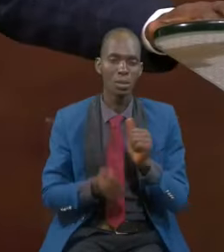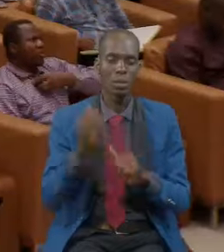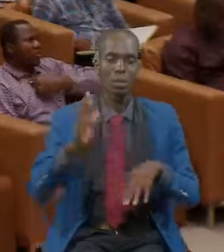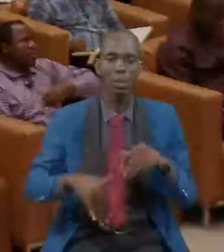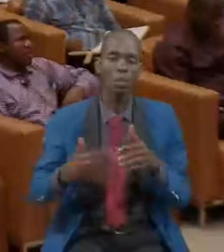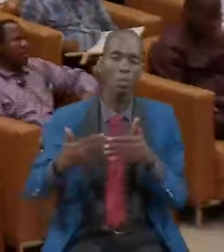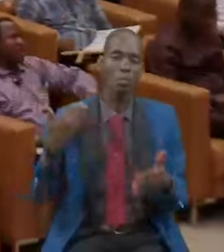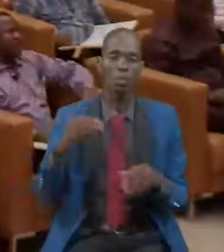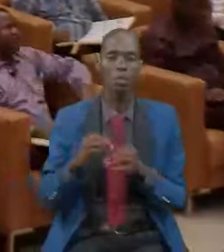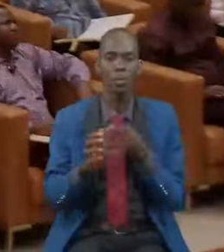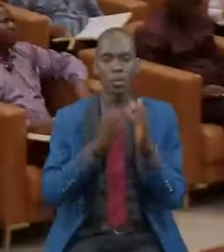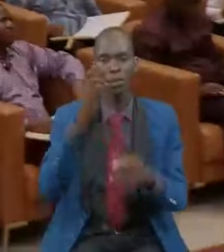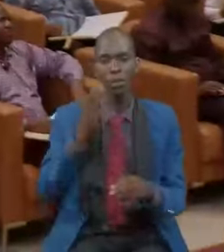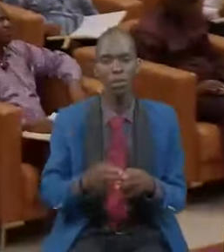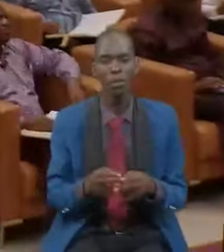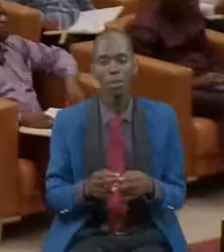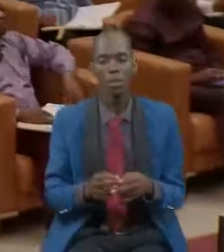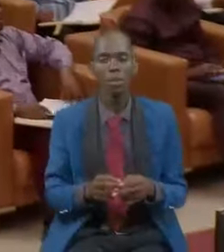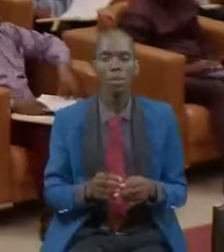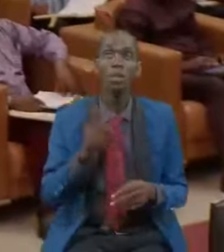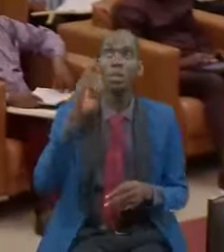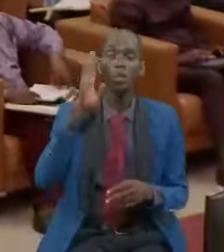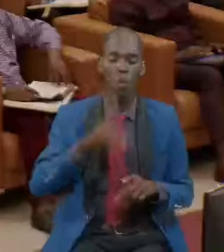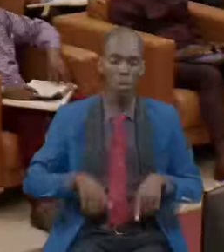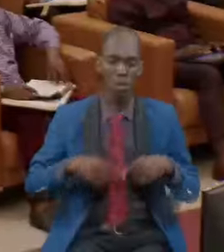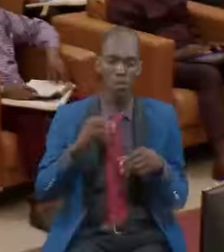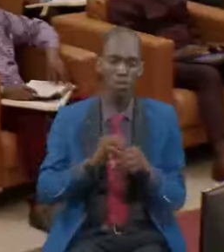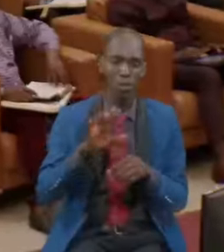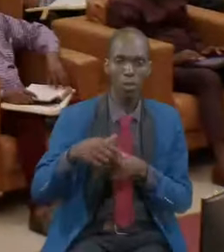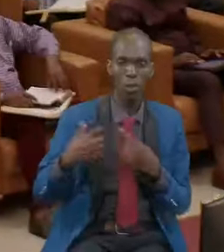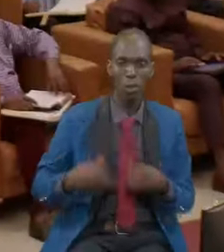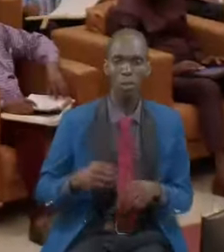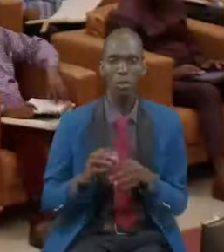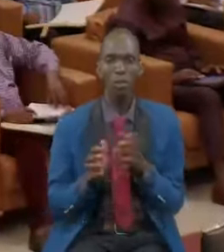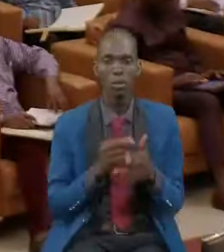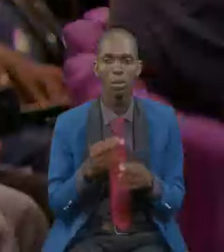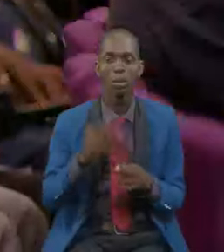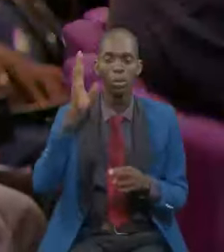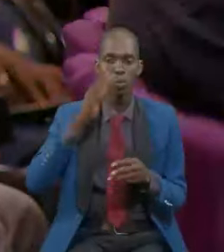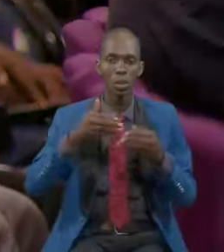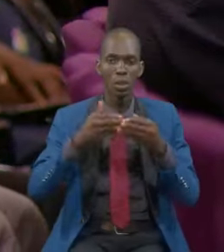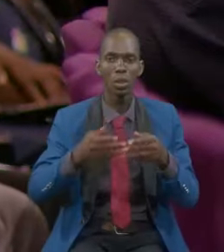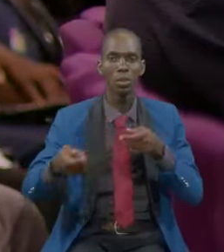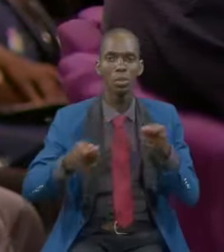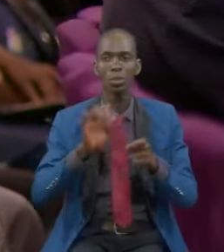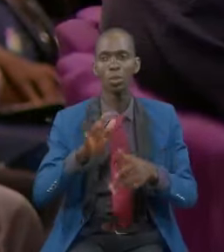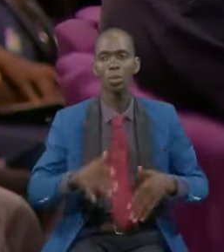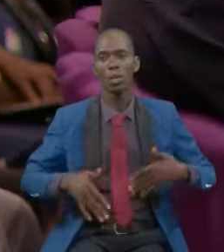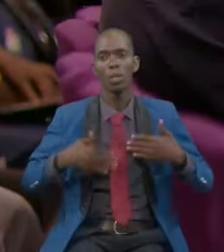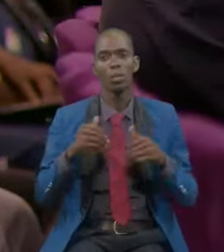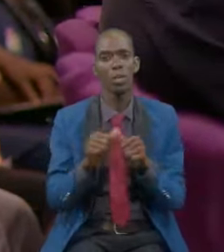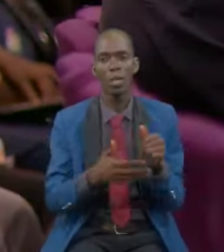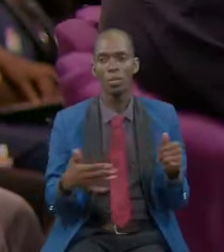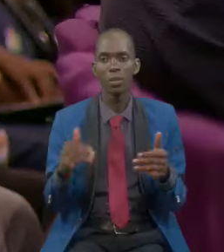Jesus' name. It will dwell in your heart. It will lead and control your life. And everything that you